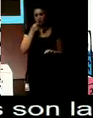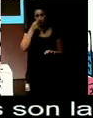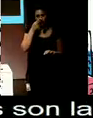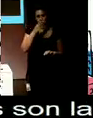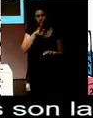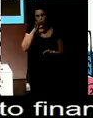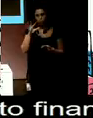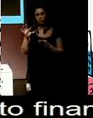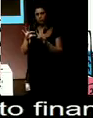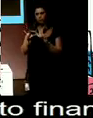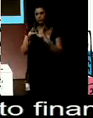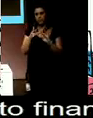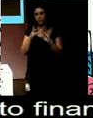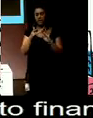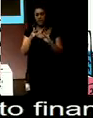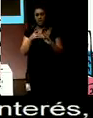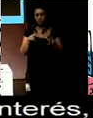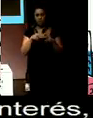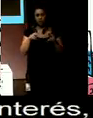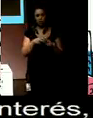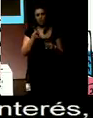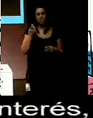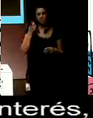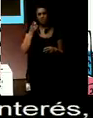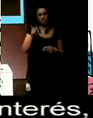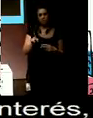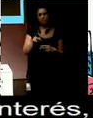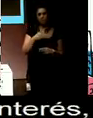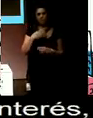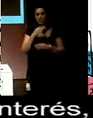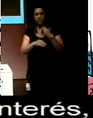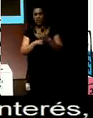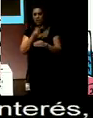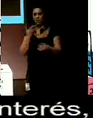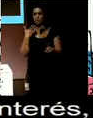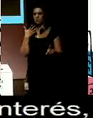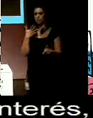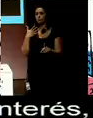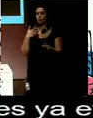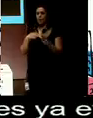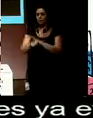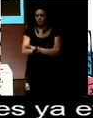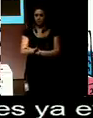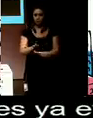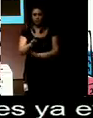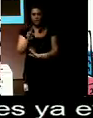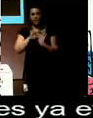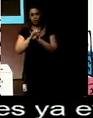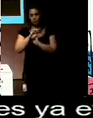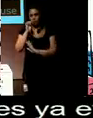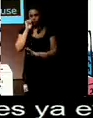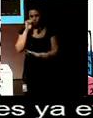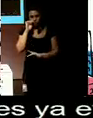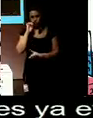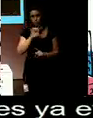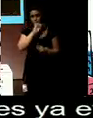Tourism has interest not only because of social reasons, but the fact of making accessible